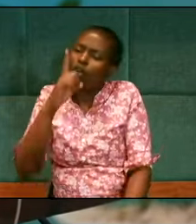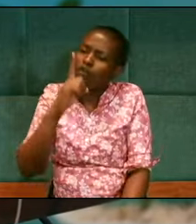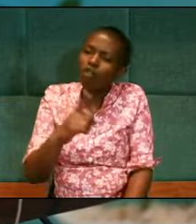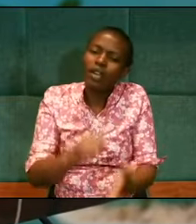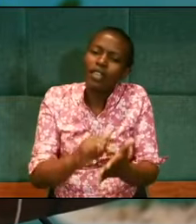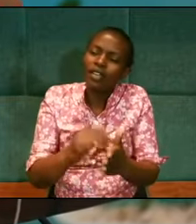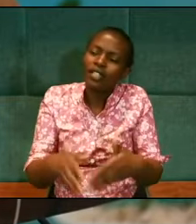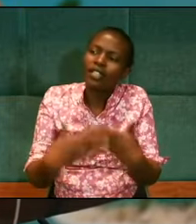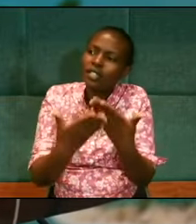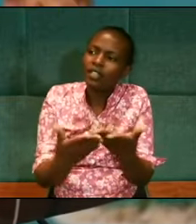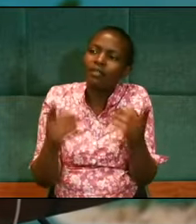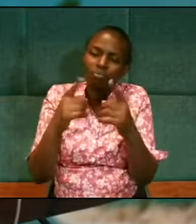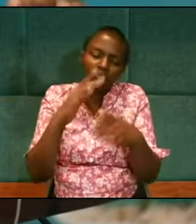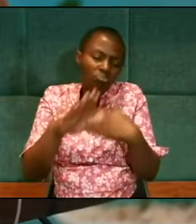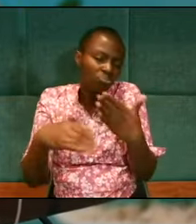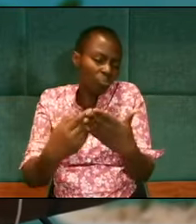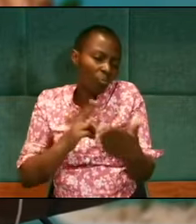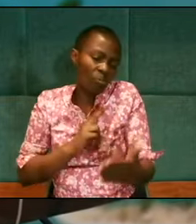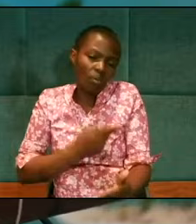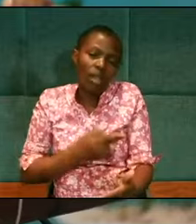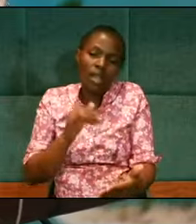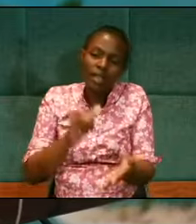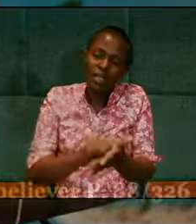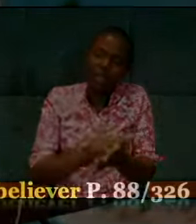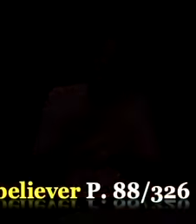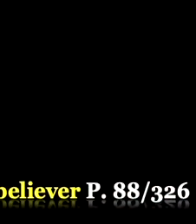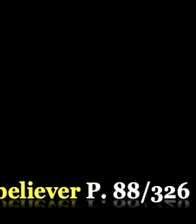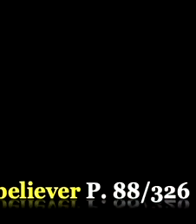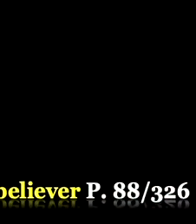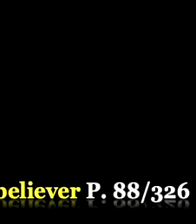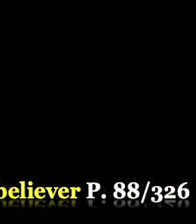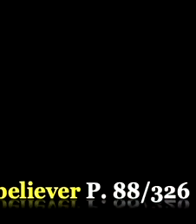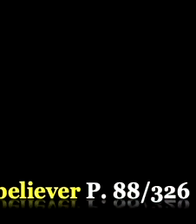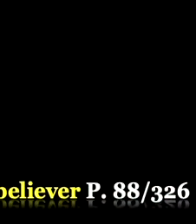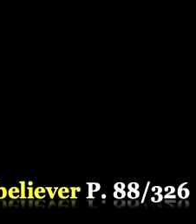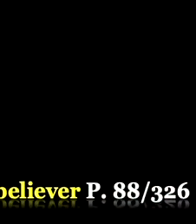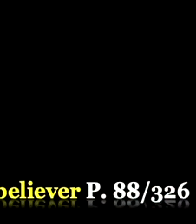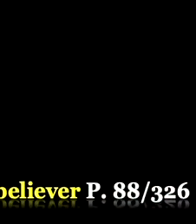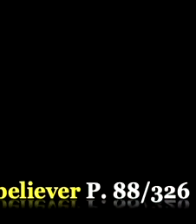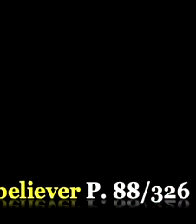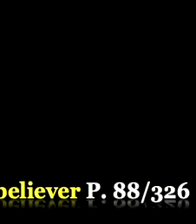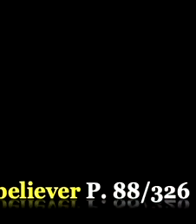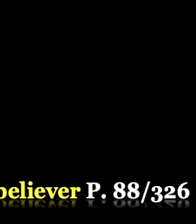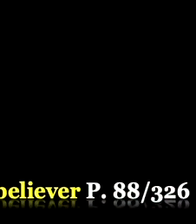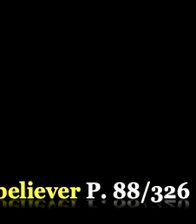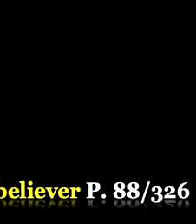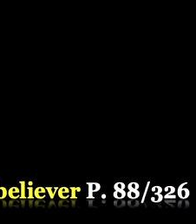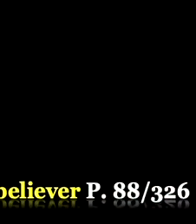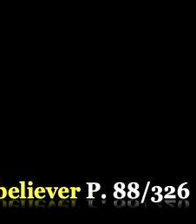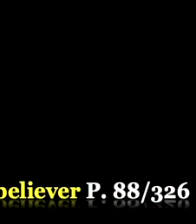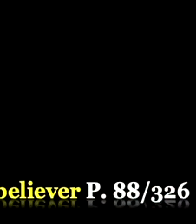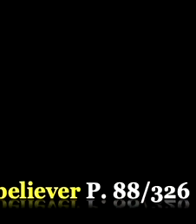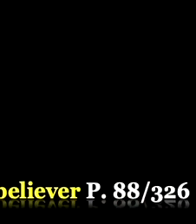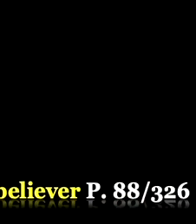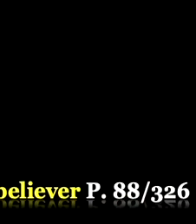is regarded as impenitent, meddling, and the friend who is faithful enough to utter a remonstrance